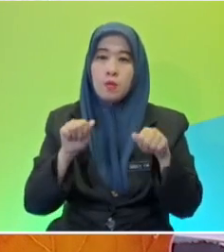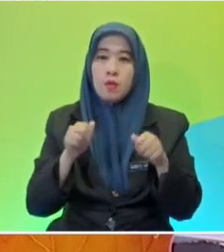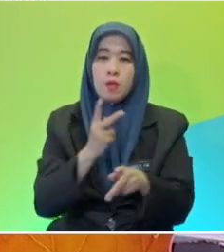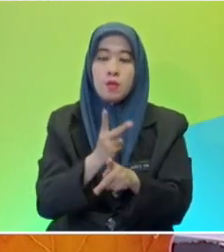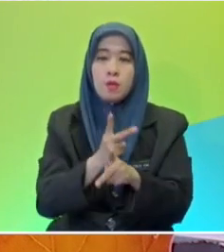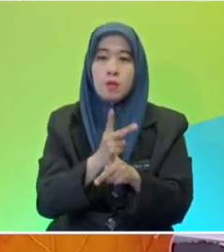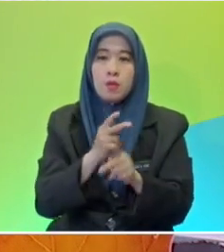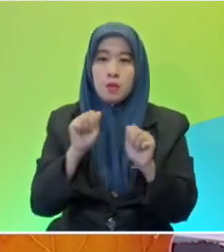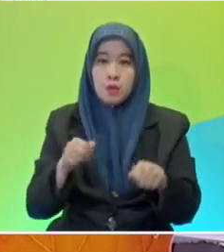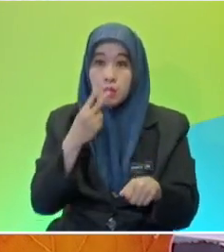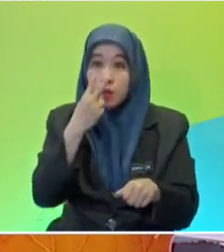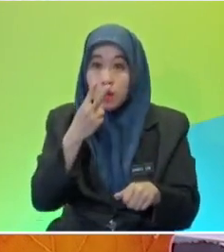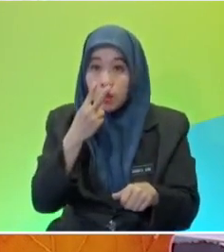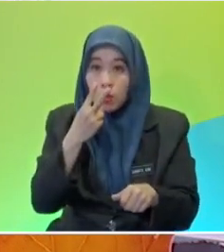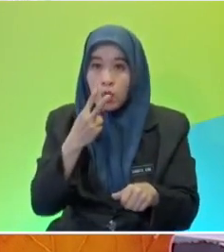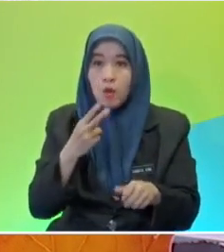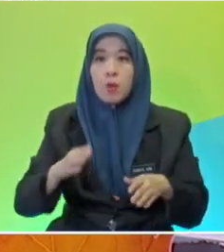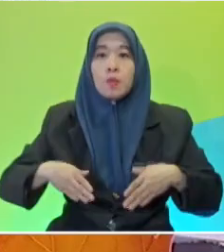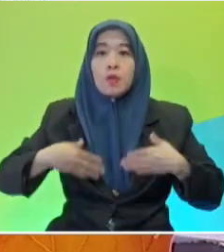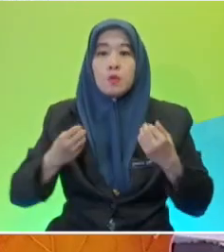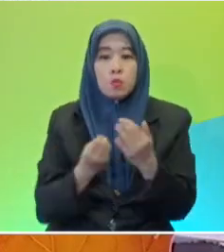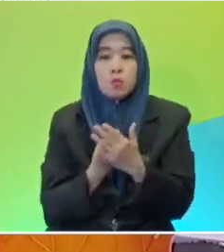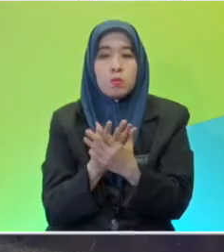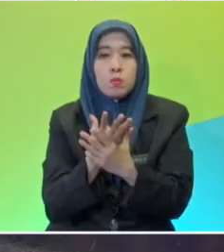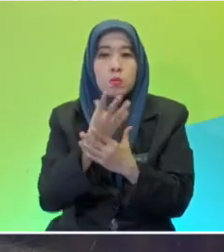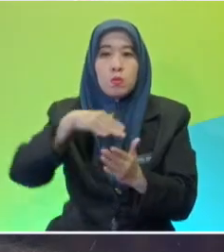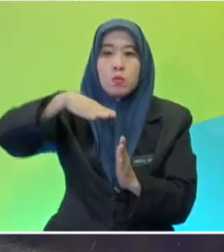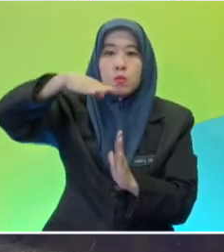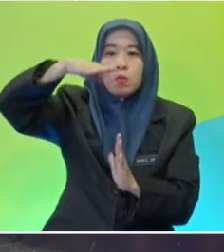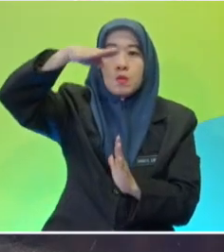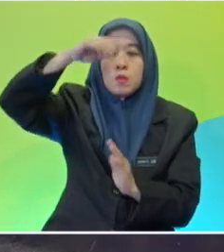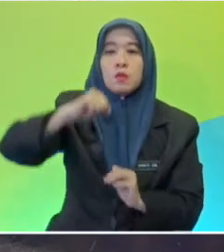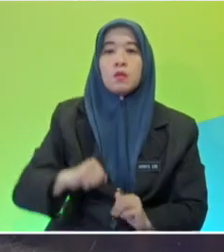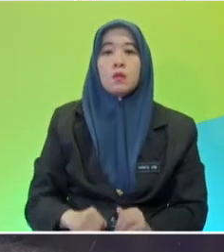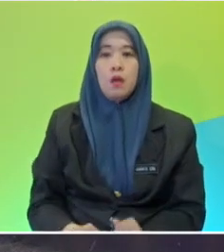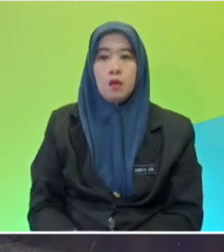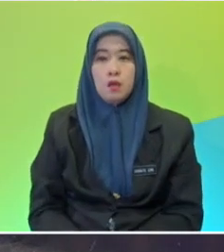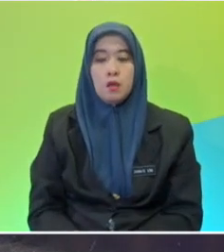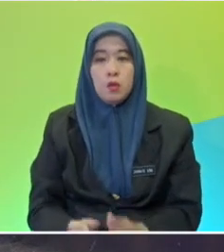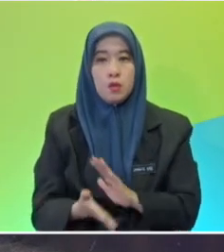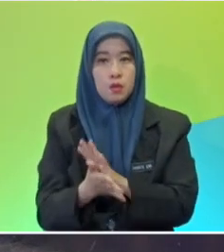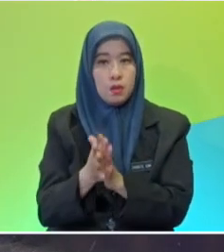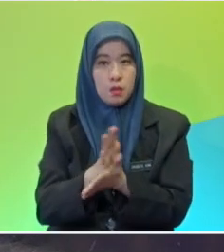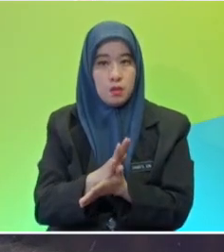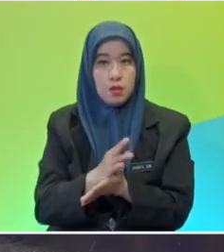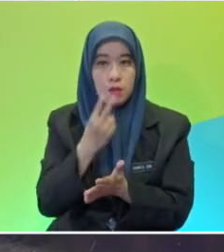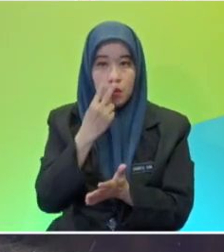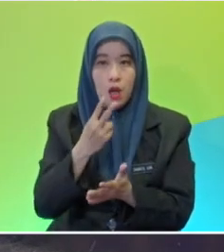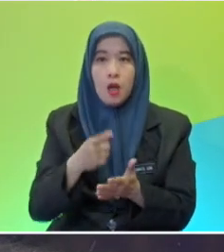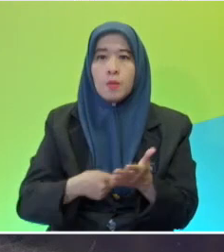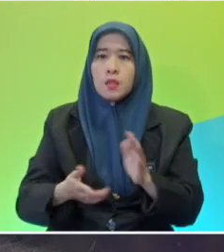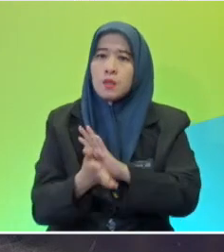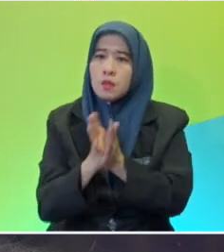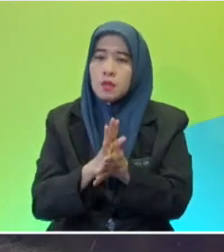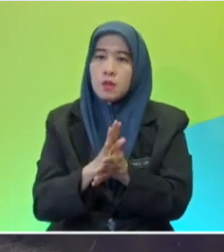see how it's growing like this. Yeah, just wow. like you was amazed looking at it, right? So this is what will happen. This is just